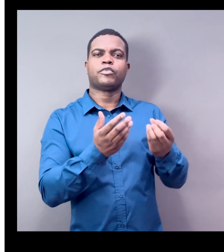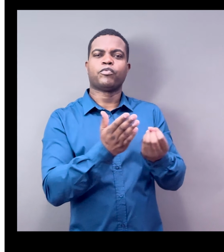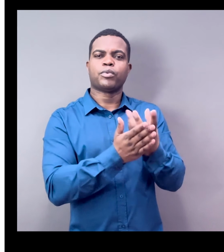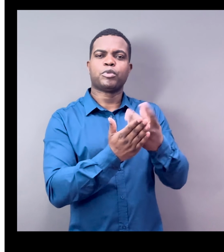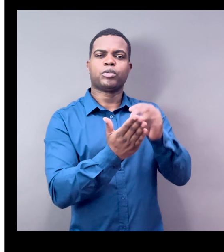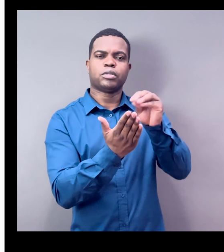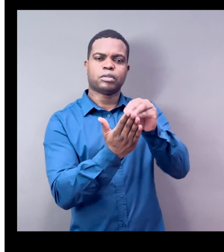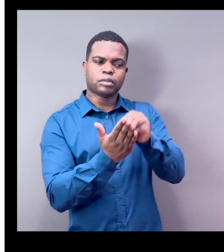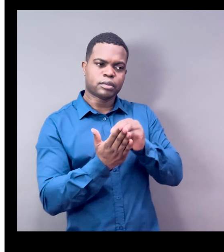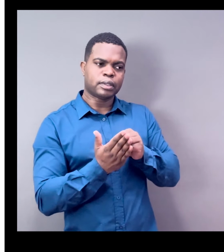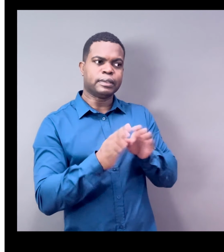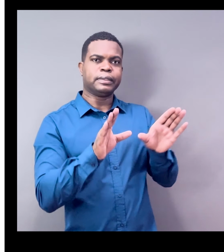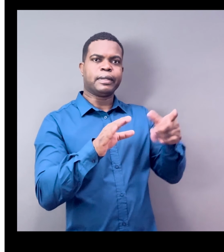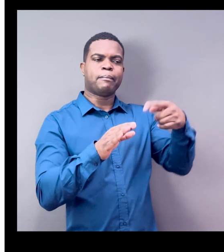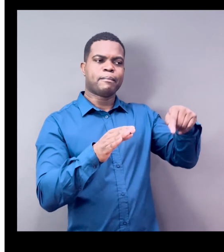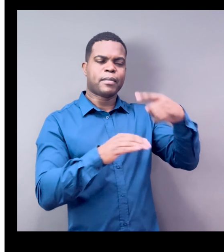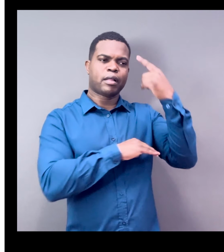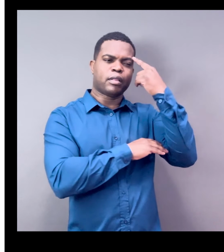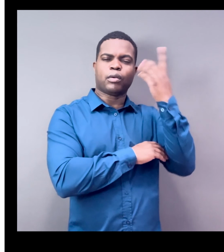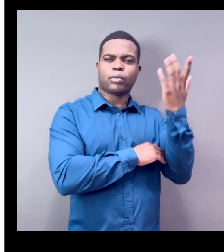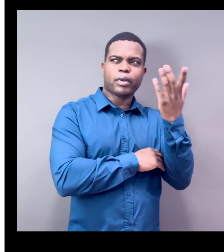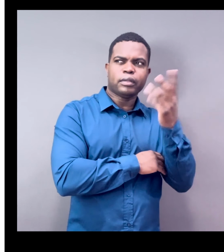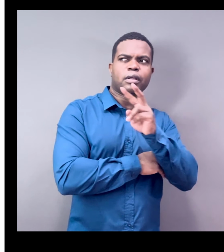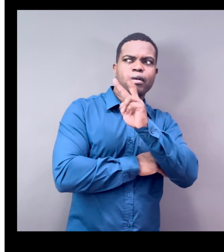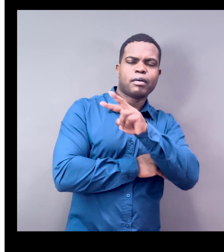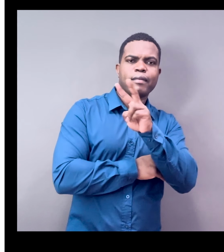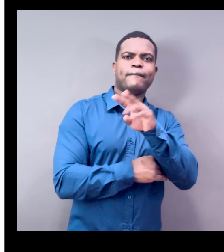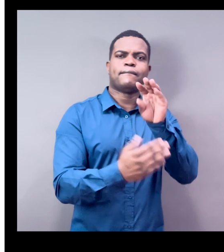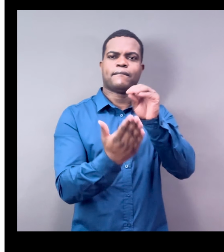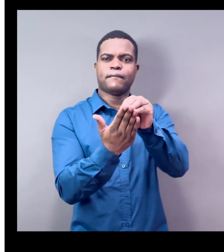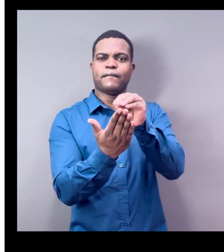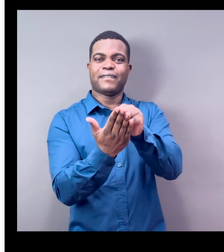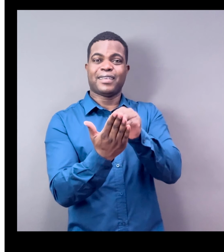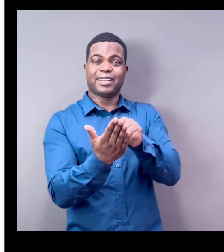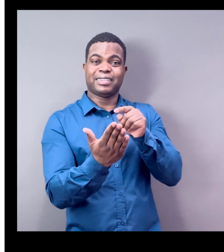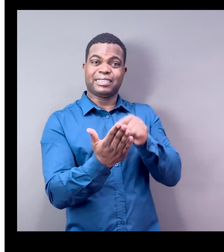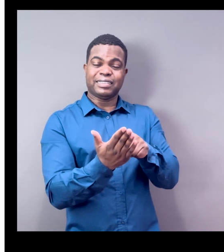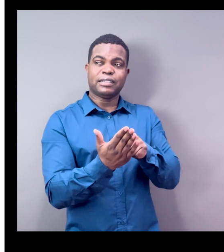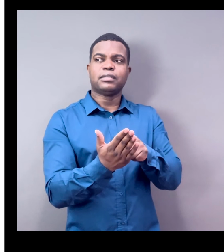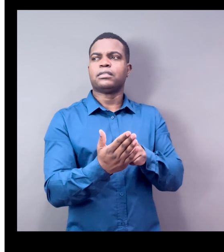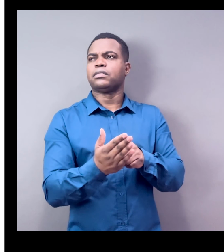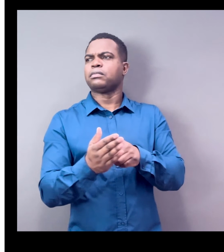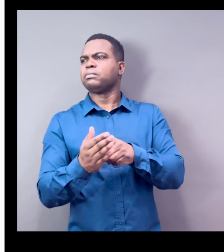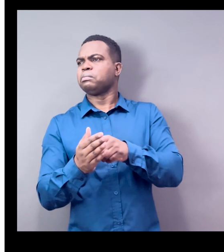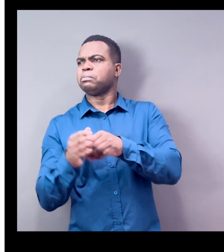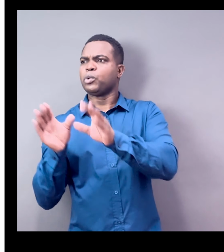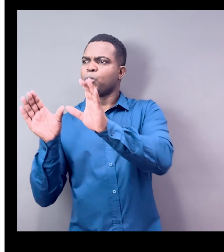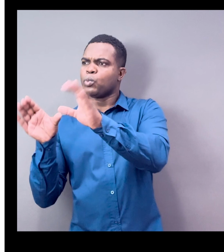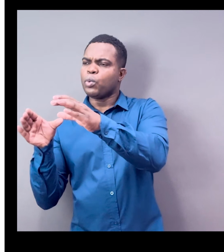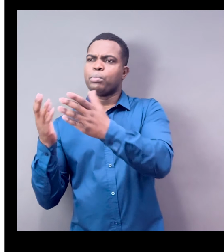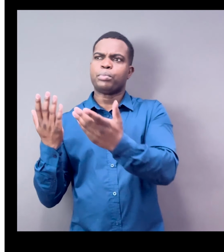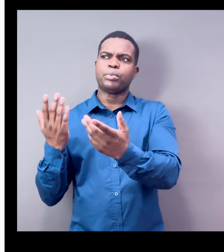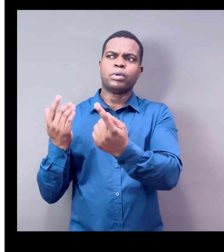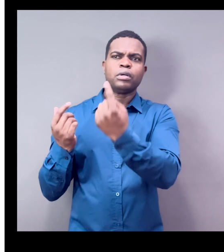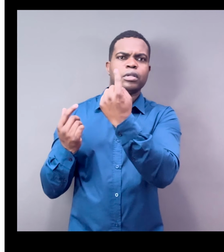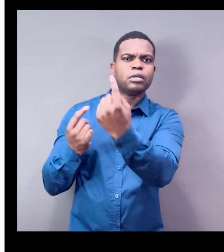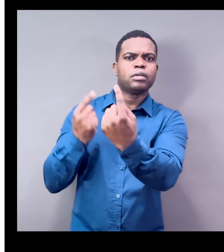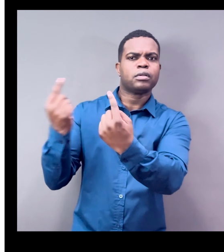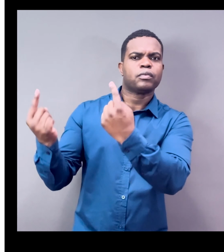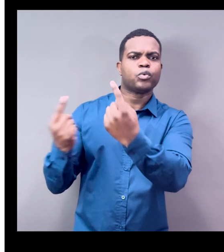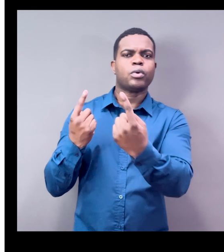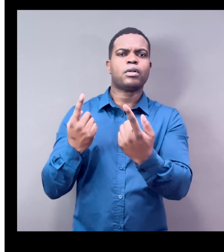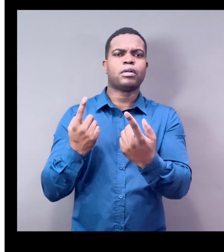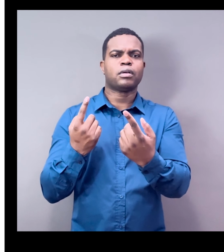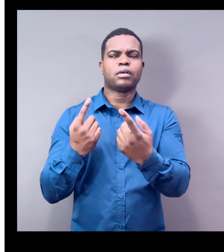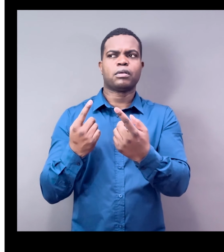to brainstorm and list potential stakeholders. You need to consider all individuals and groups who might be